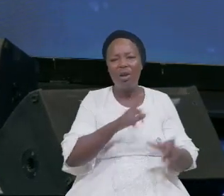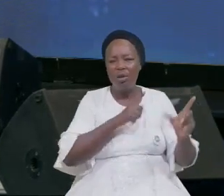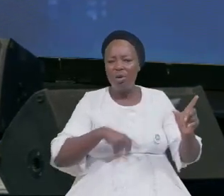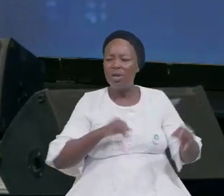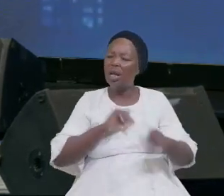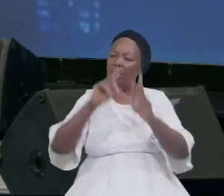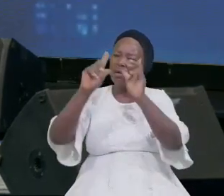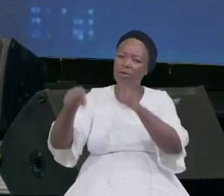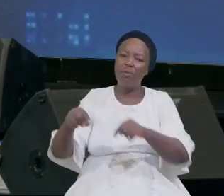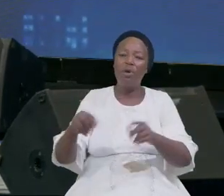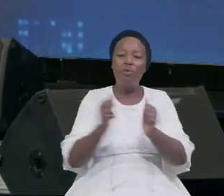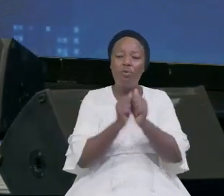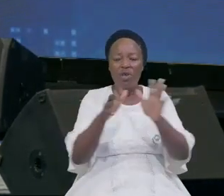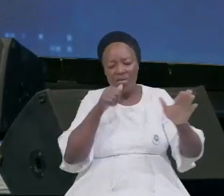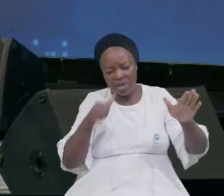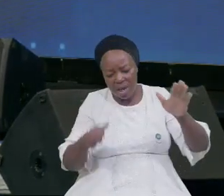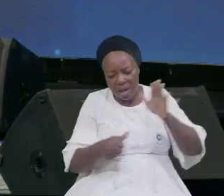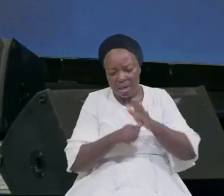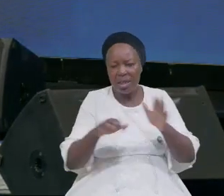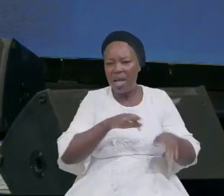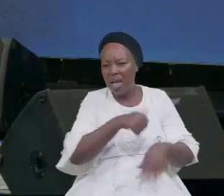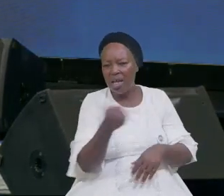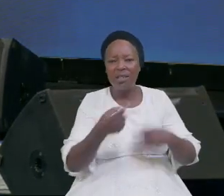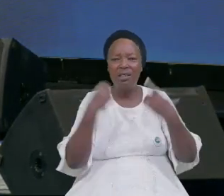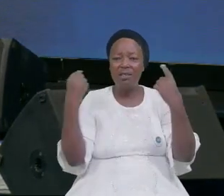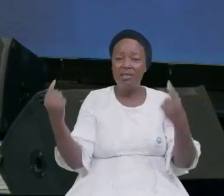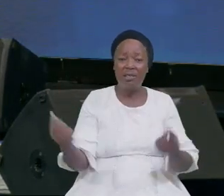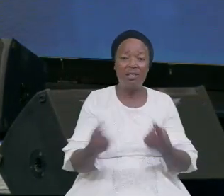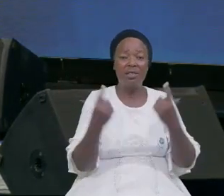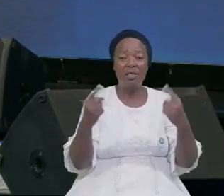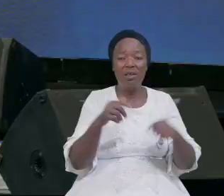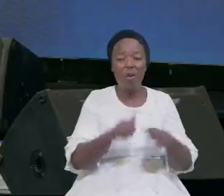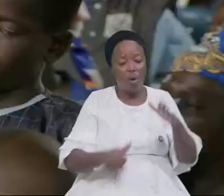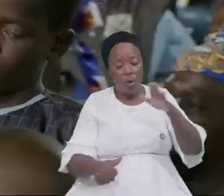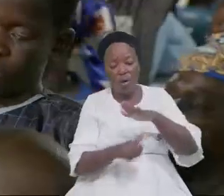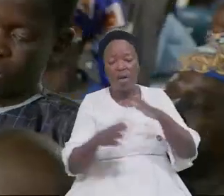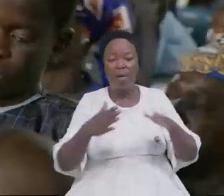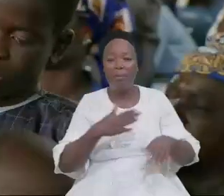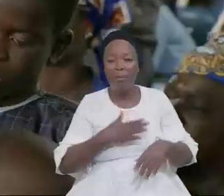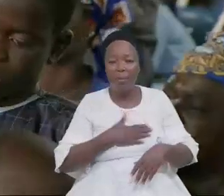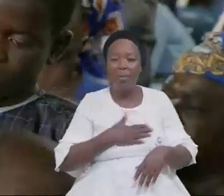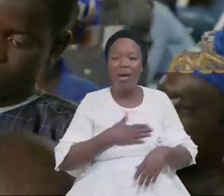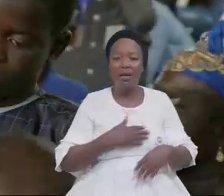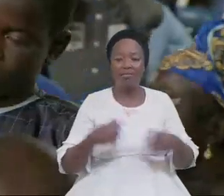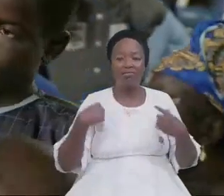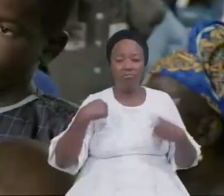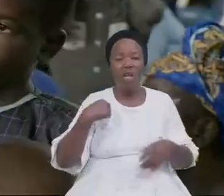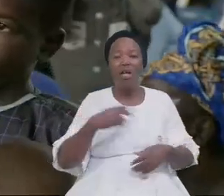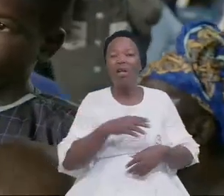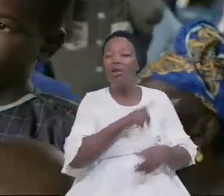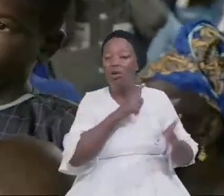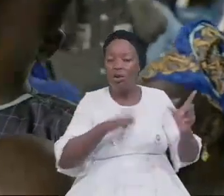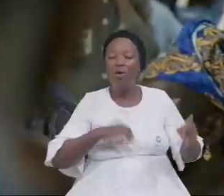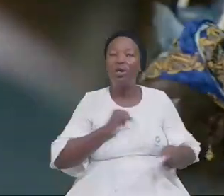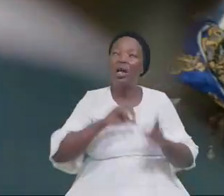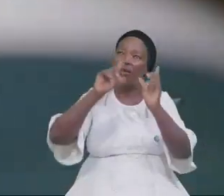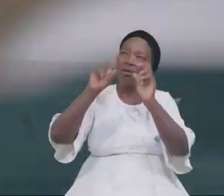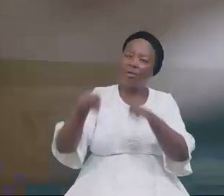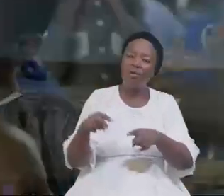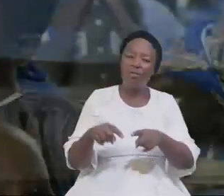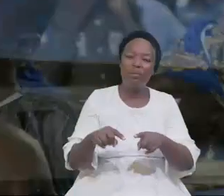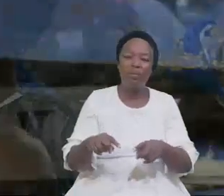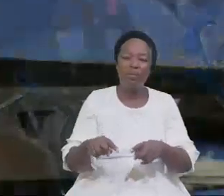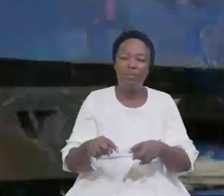Without hiding any sin underneath my jacket, Lord, I come.